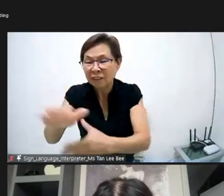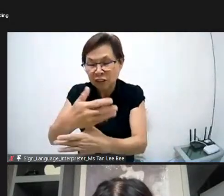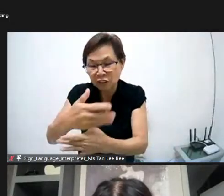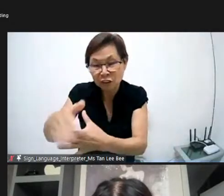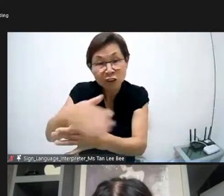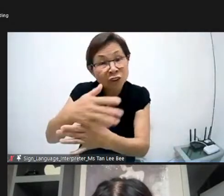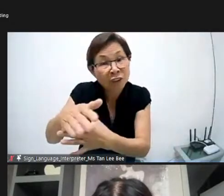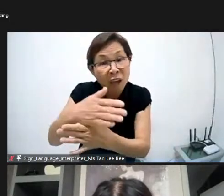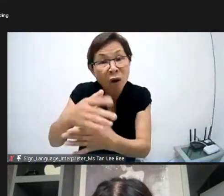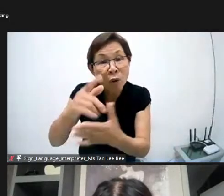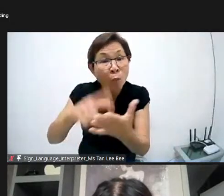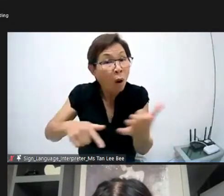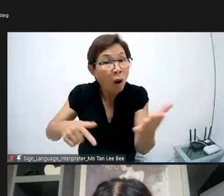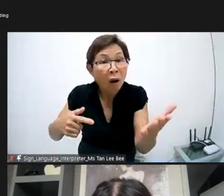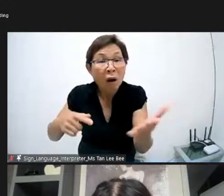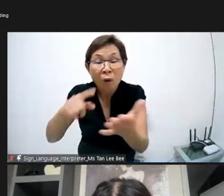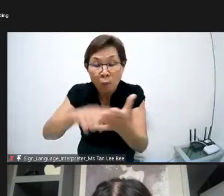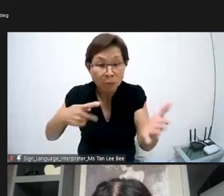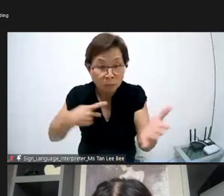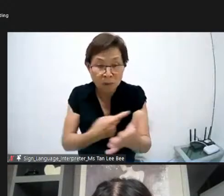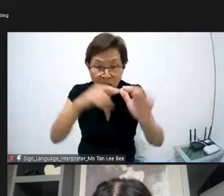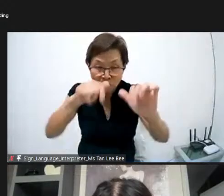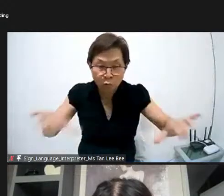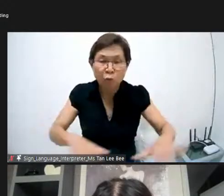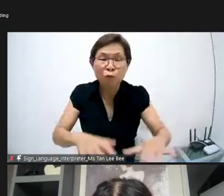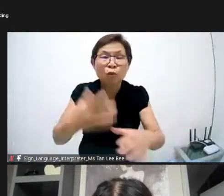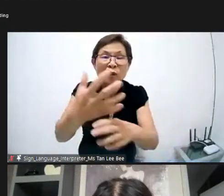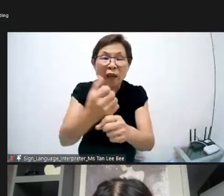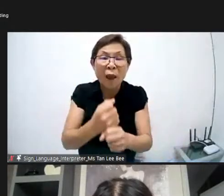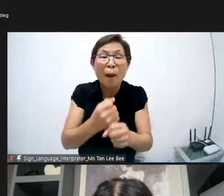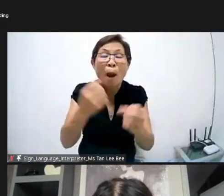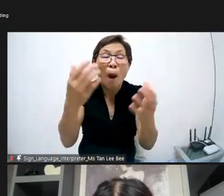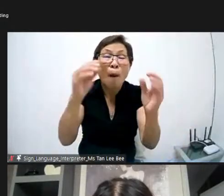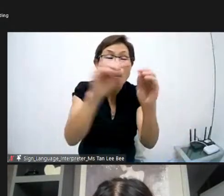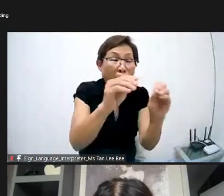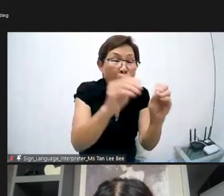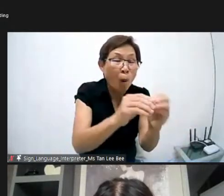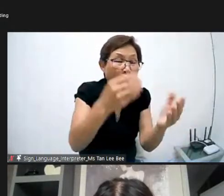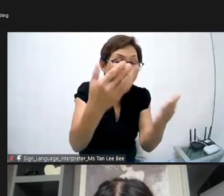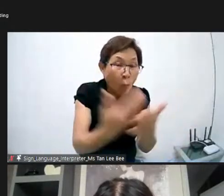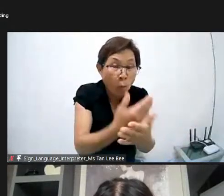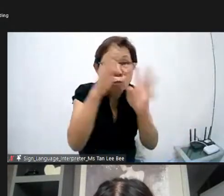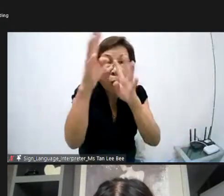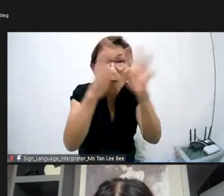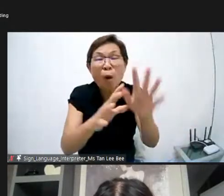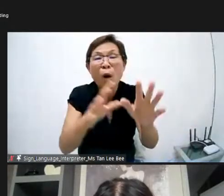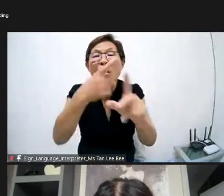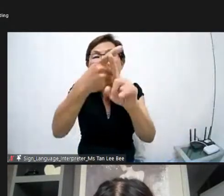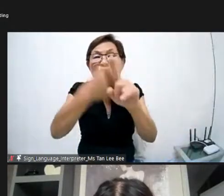what we can do in order to get more innovators out there in Southeast Asia, particularly